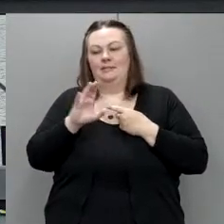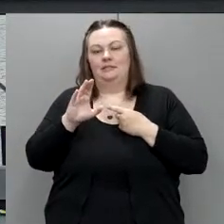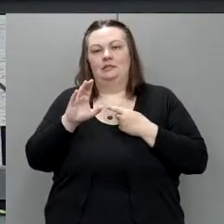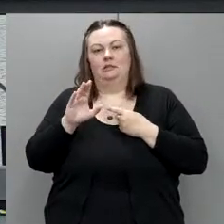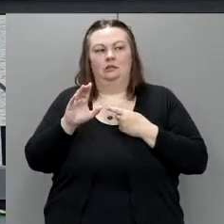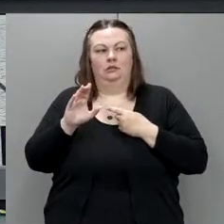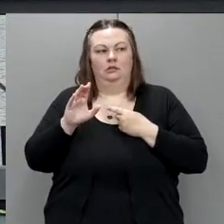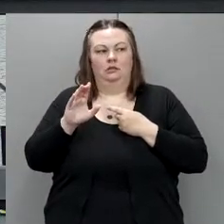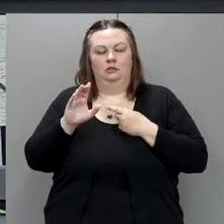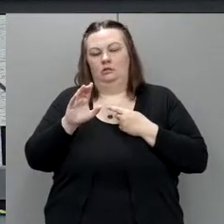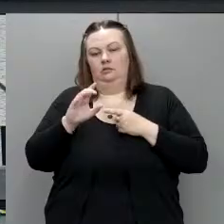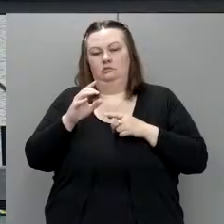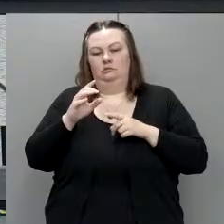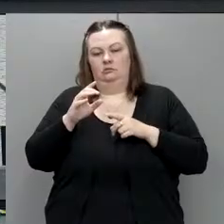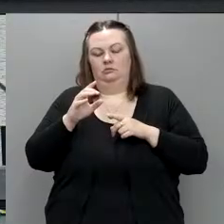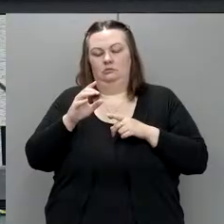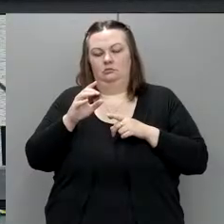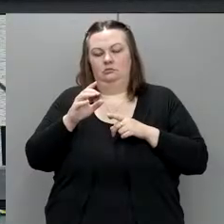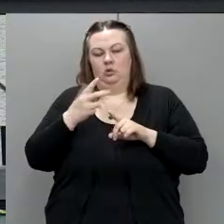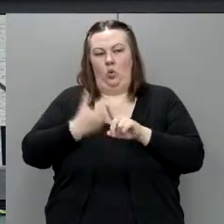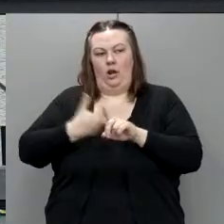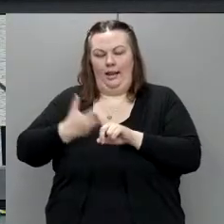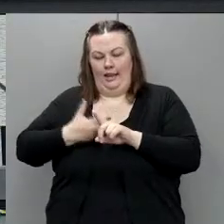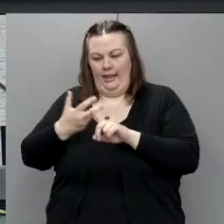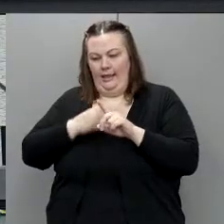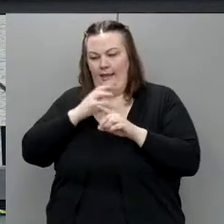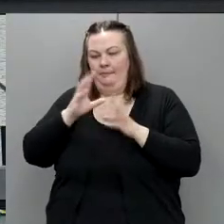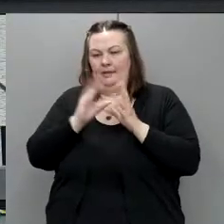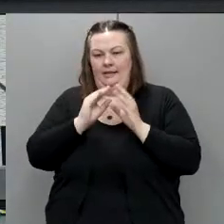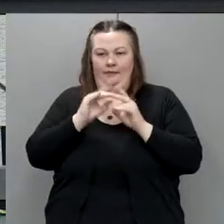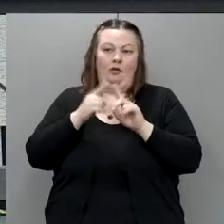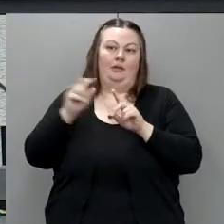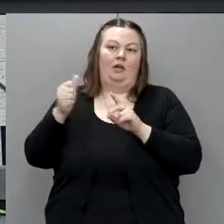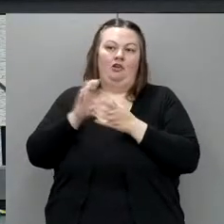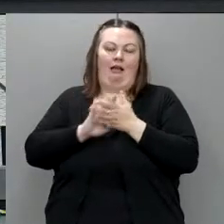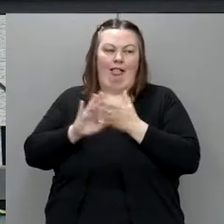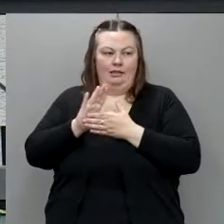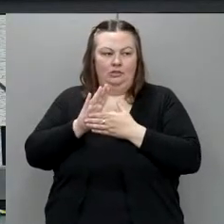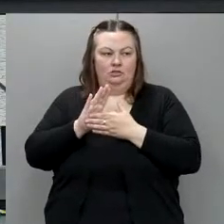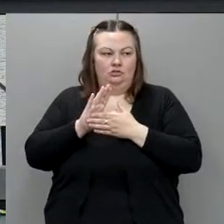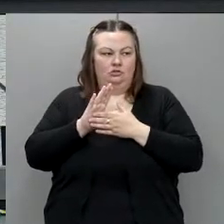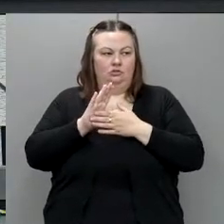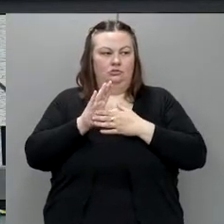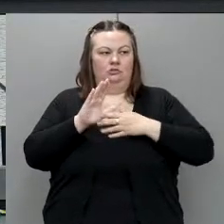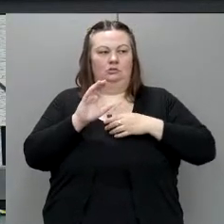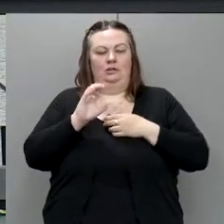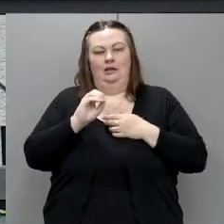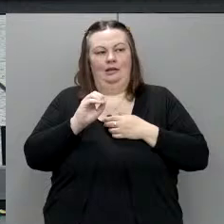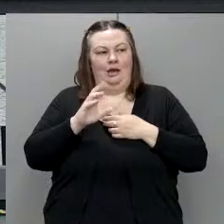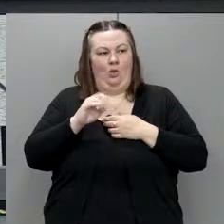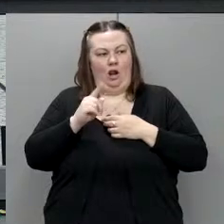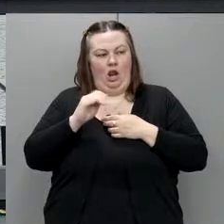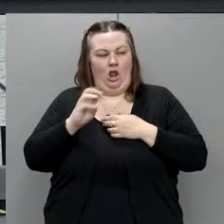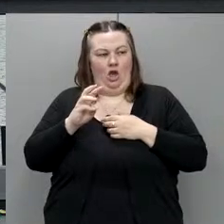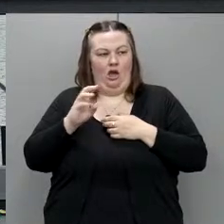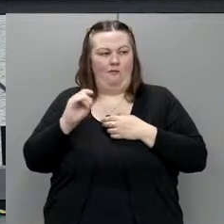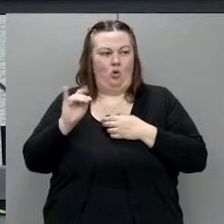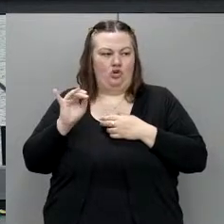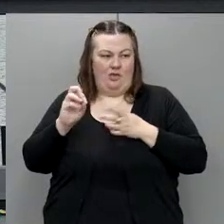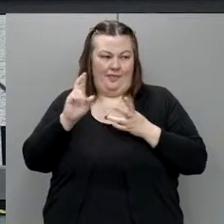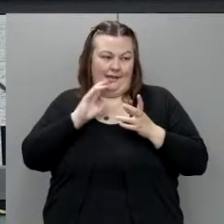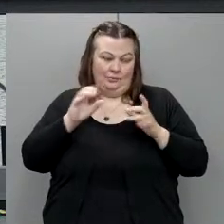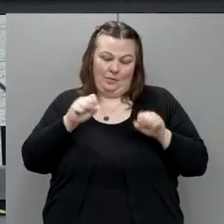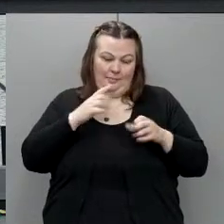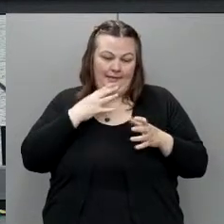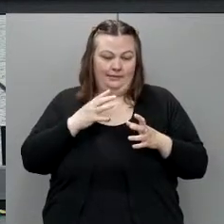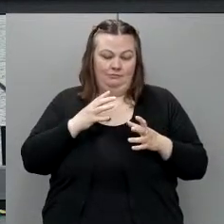MCC quarterly meeting that came from another college was outlaw board. And that's probably